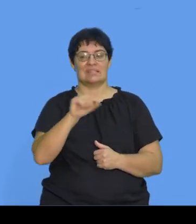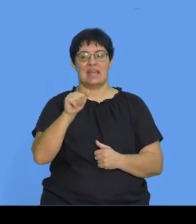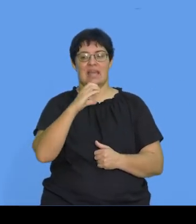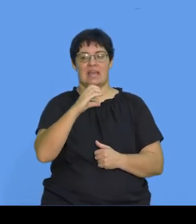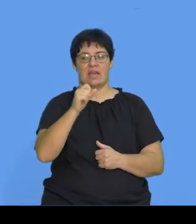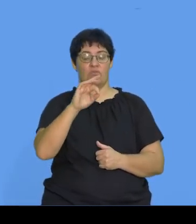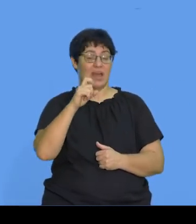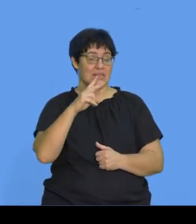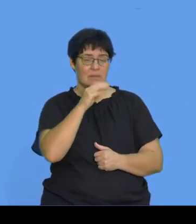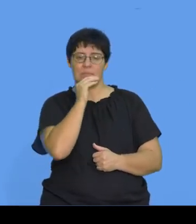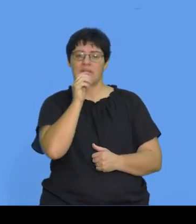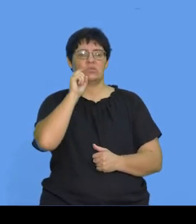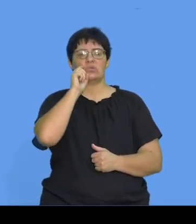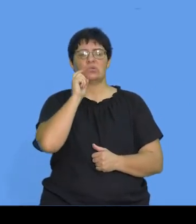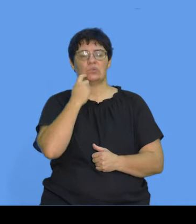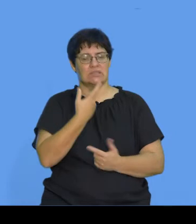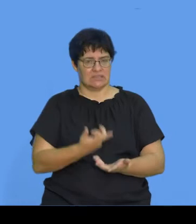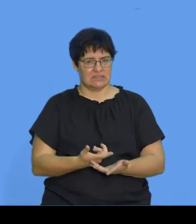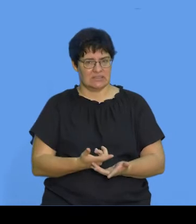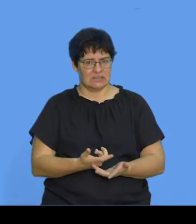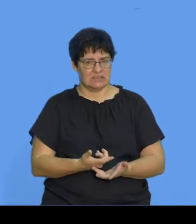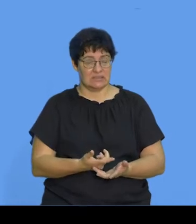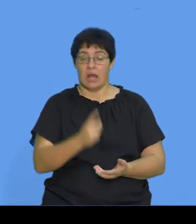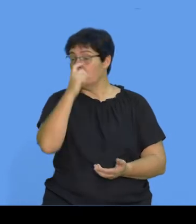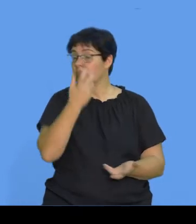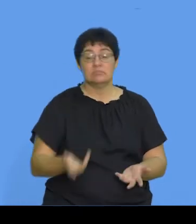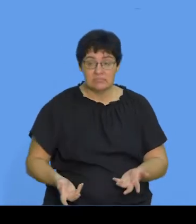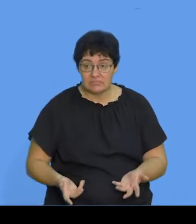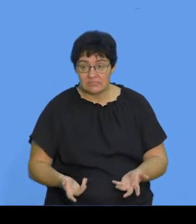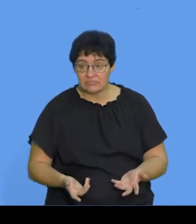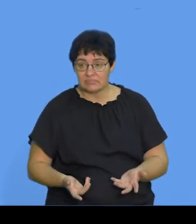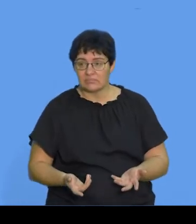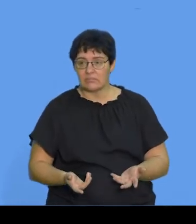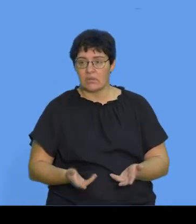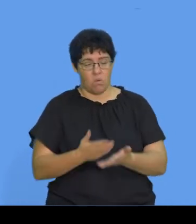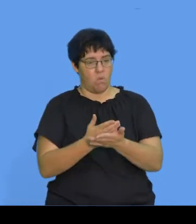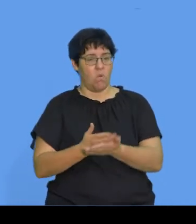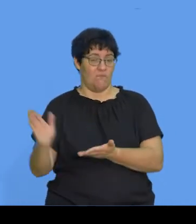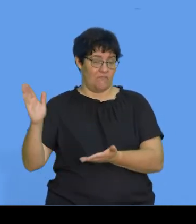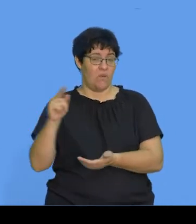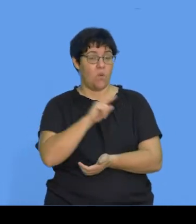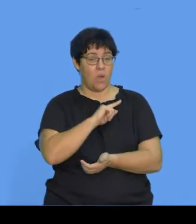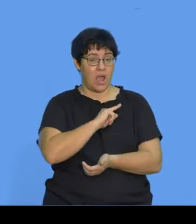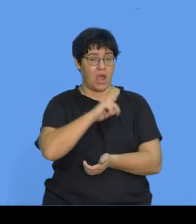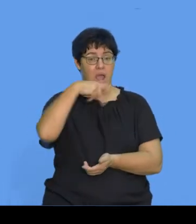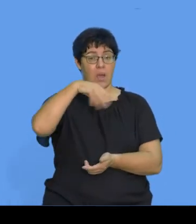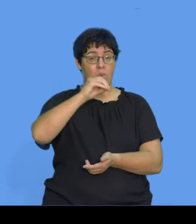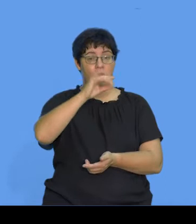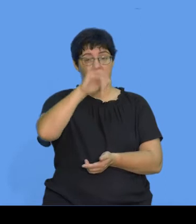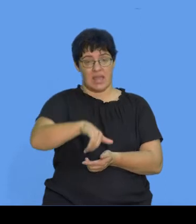and saccharide means sweet. And ironically, believe it or not, I'm going to cross it out, because